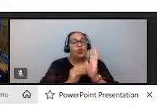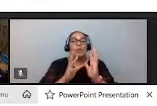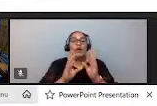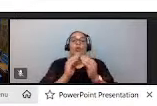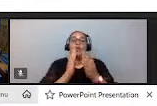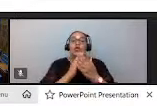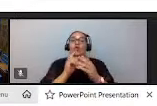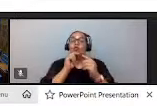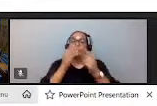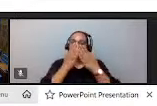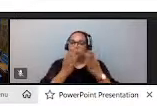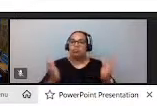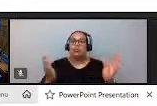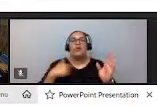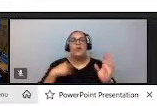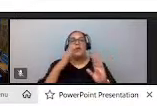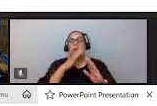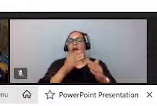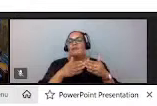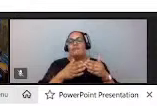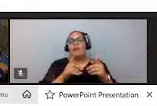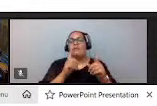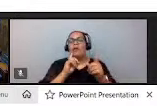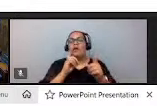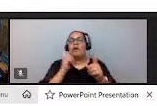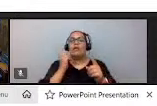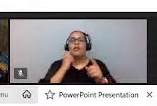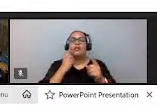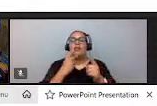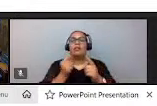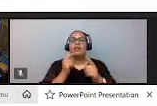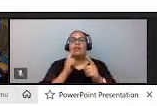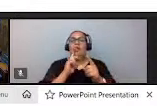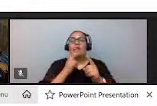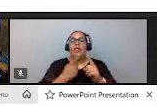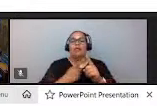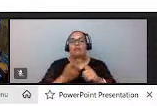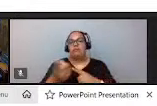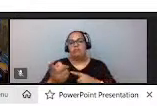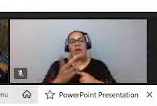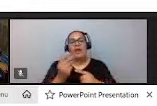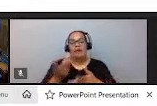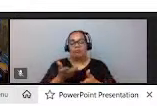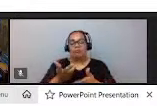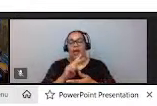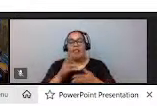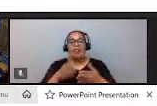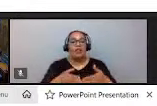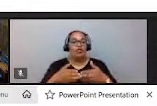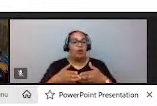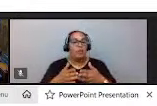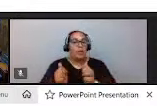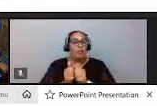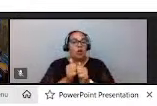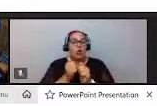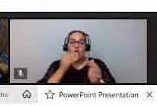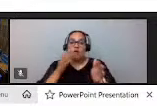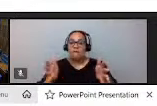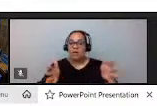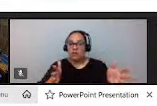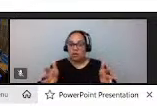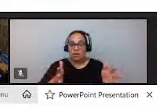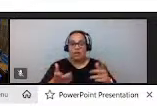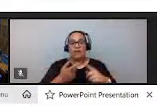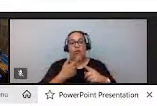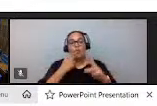holistically we do not have vessels bypassing there has already been engagements with some of the shipping lines that has been facilitated